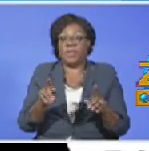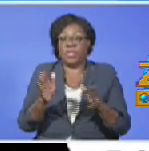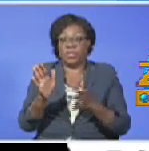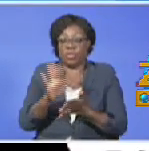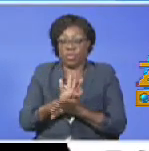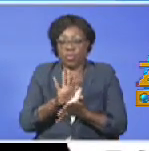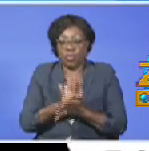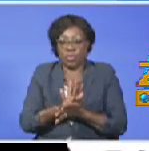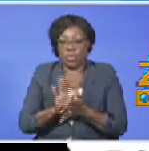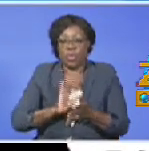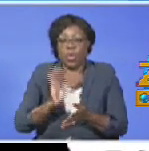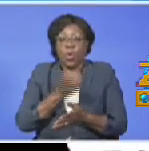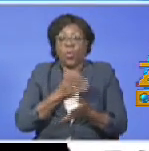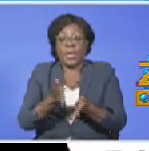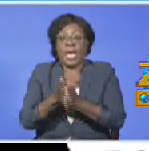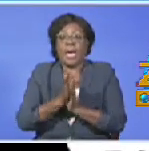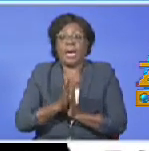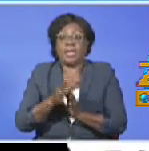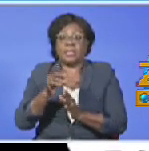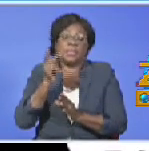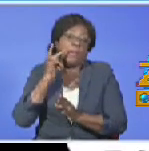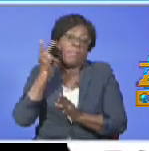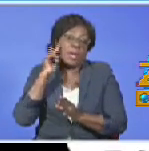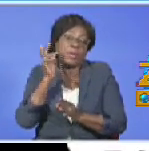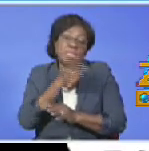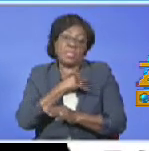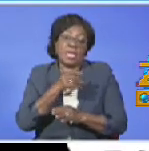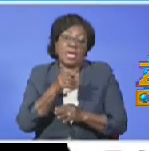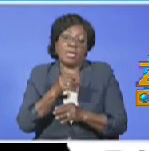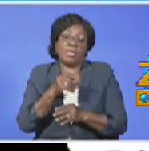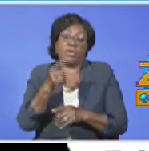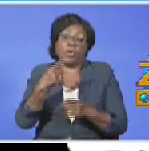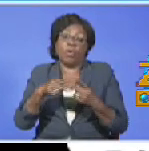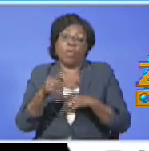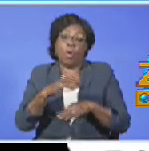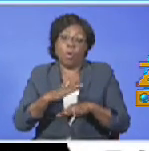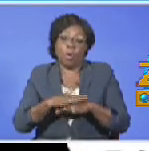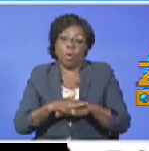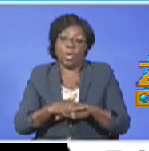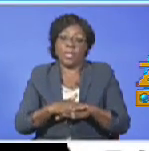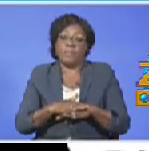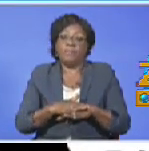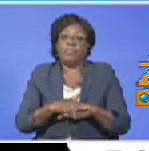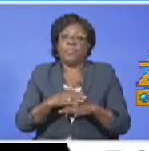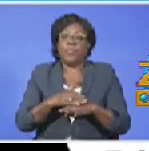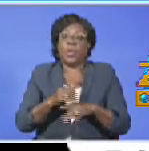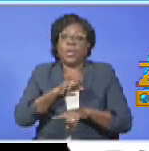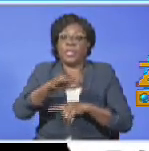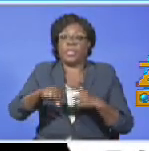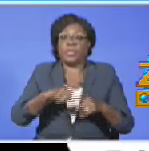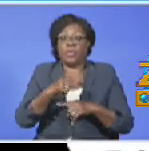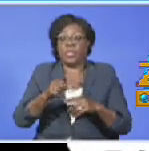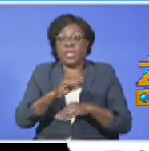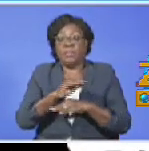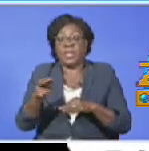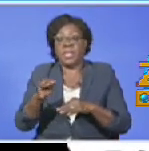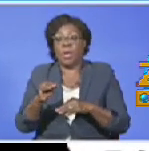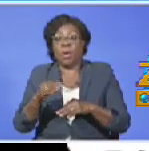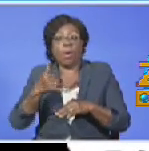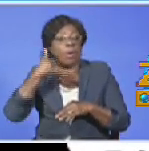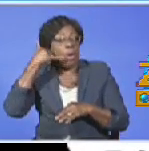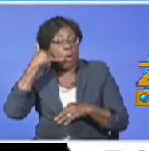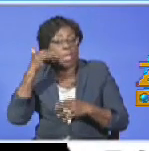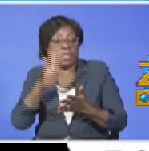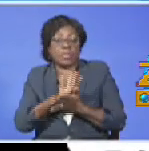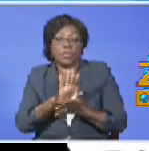And so we ask parents and guardians to make sure that they go on whatever social media the school may have, or call the school to